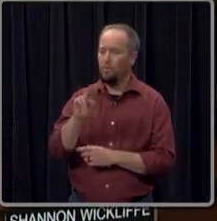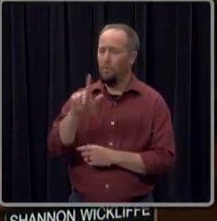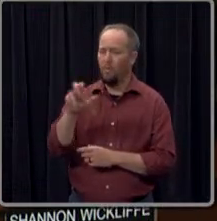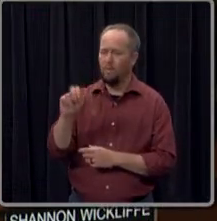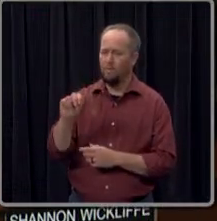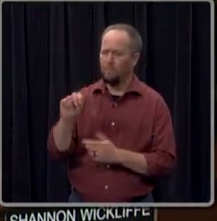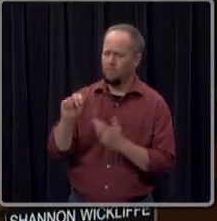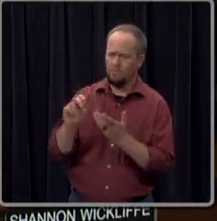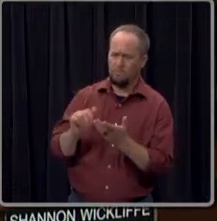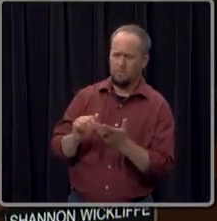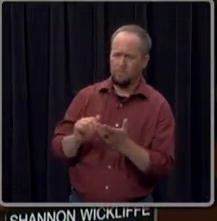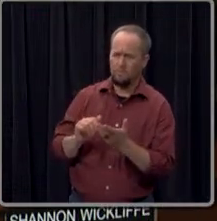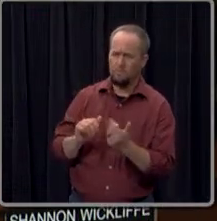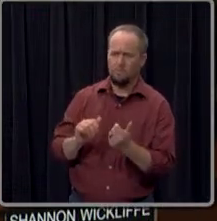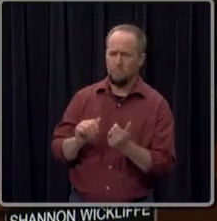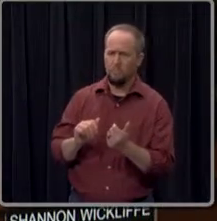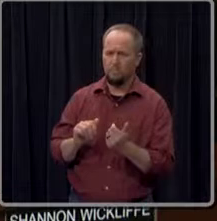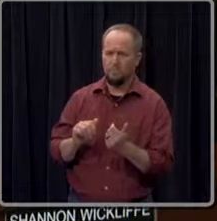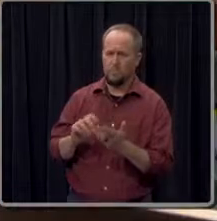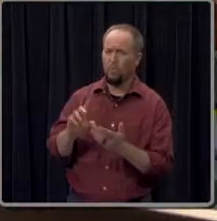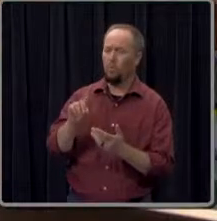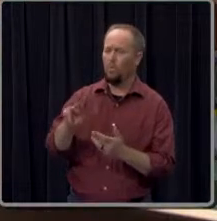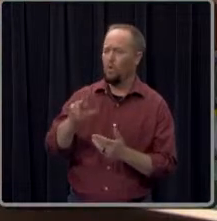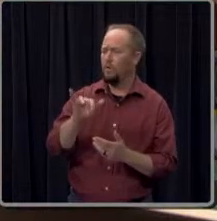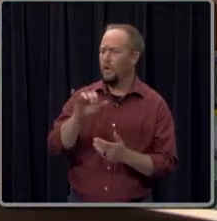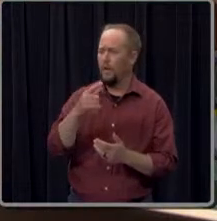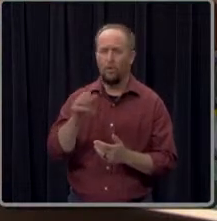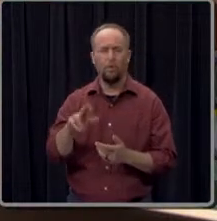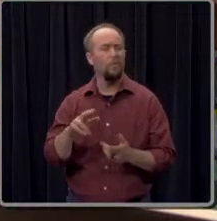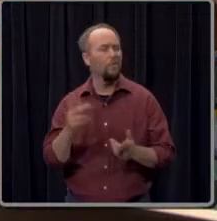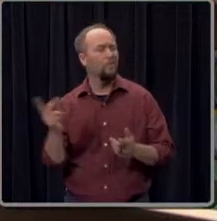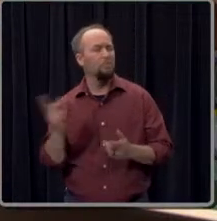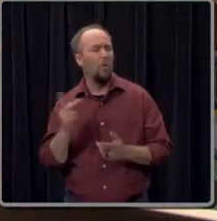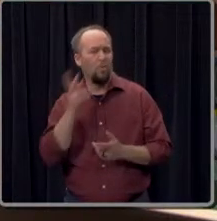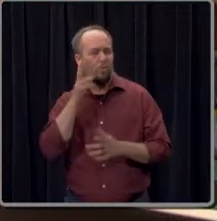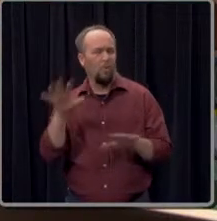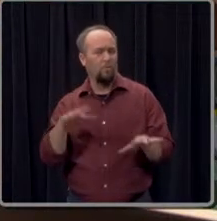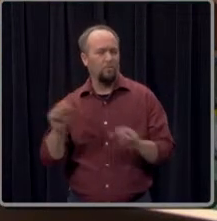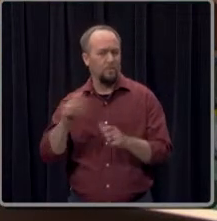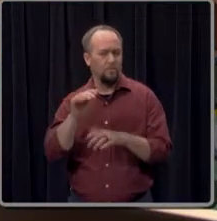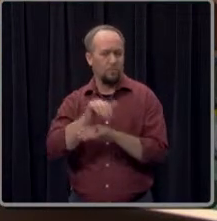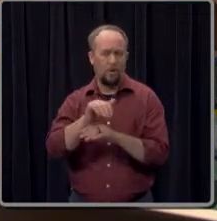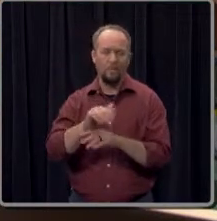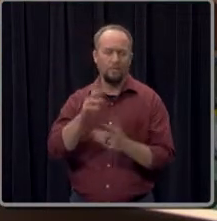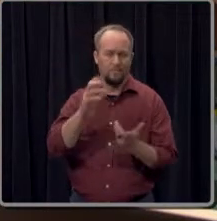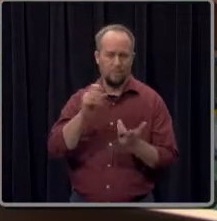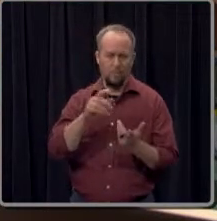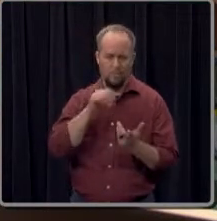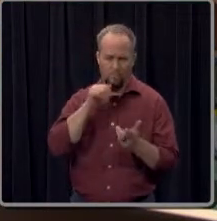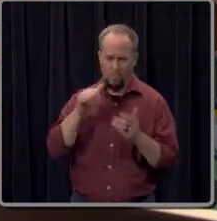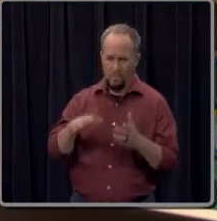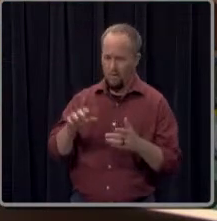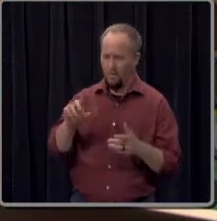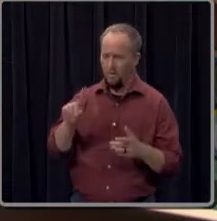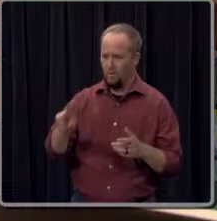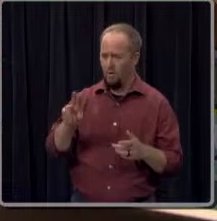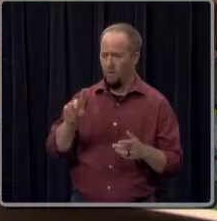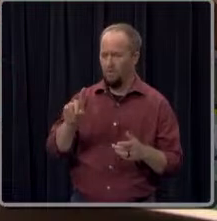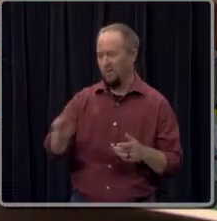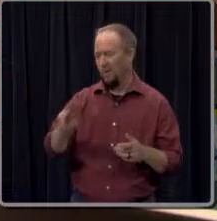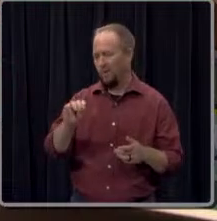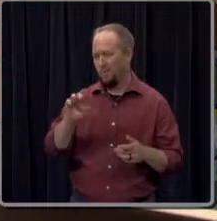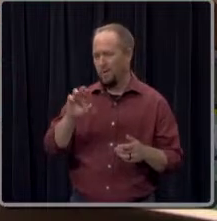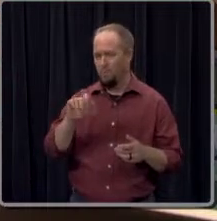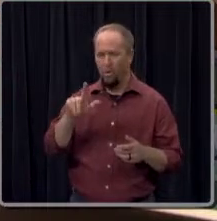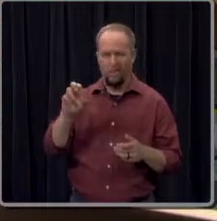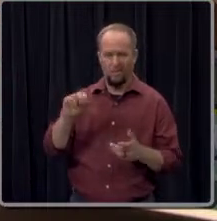Or We're Dr. Yeager, we're both gonna take a part Okay, tonight. fair So enough. we wouldn't let Dr. McMullen get out of it totally